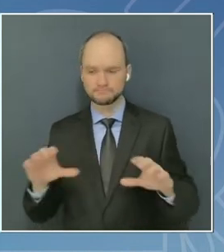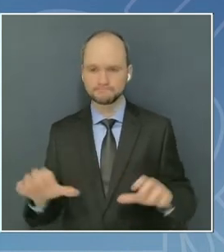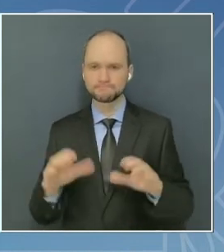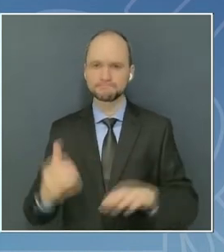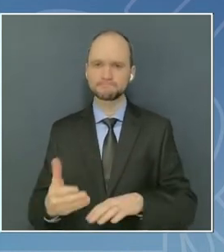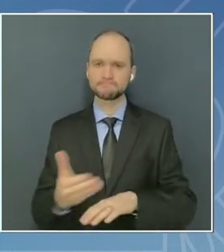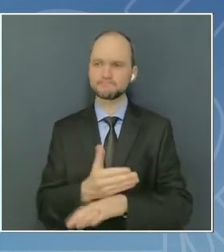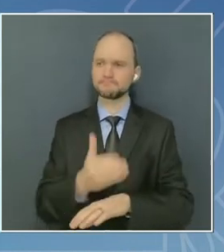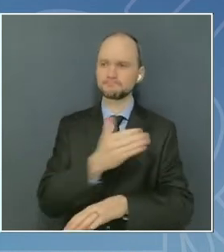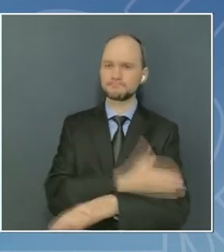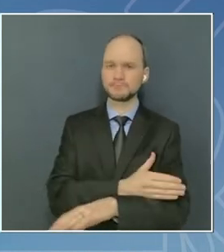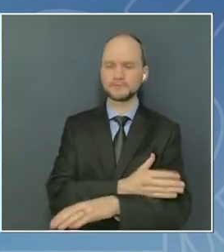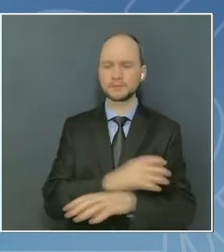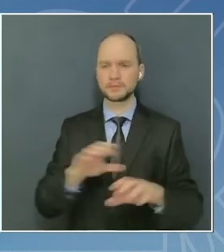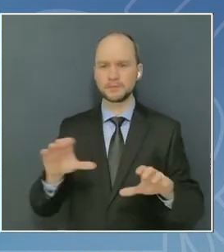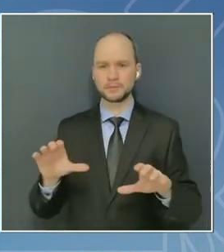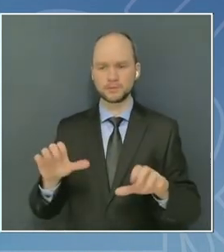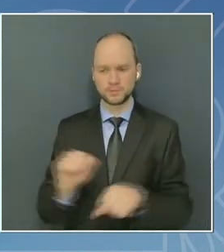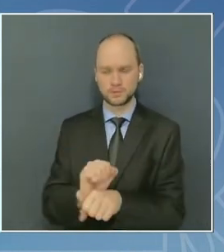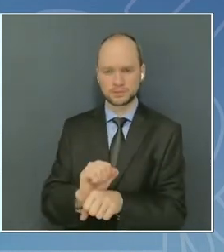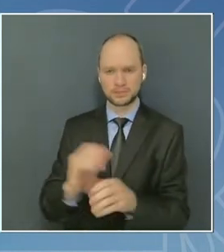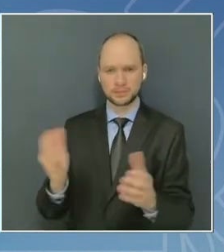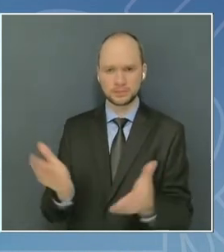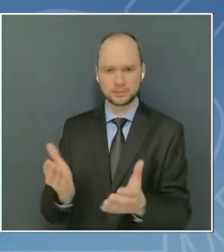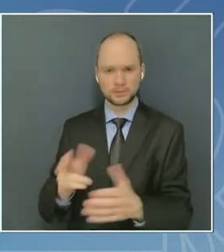here. And one of the things that we,